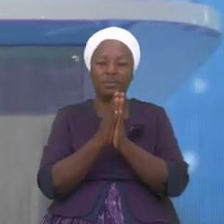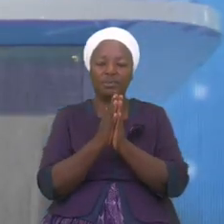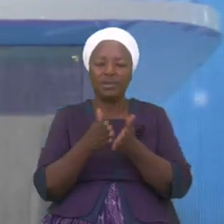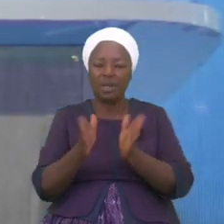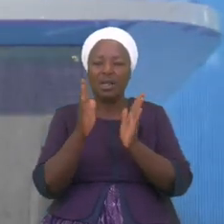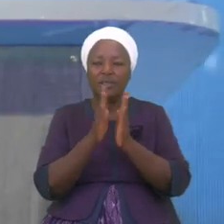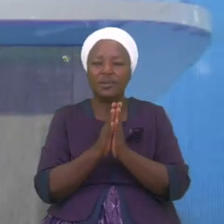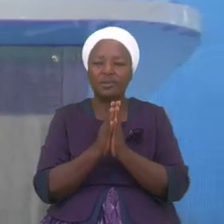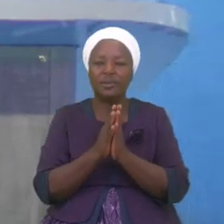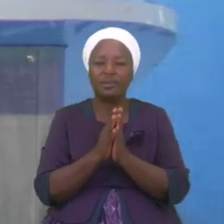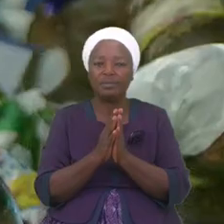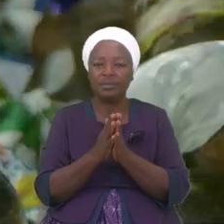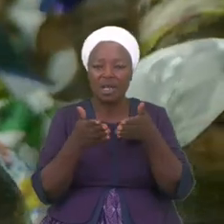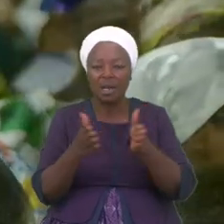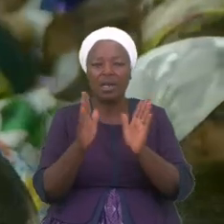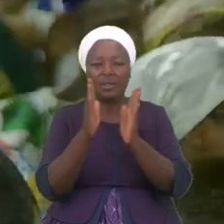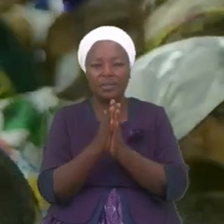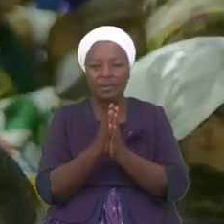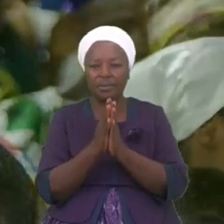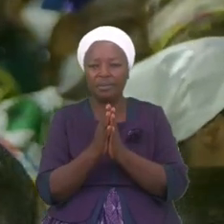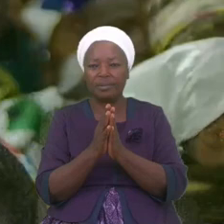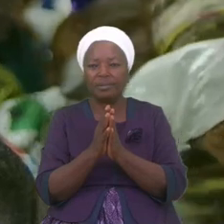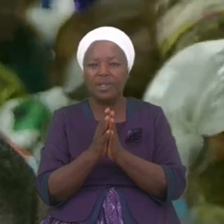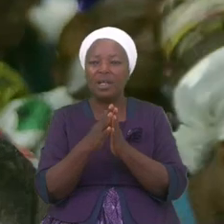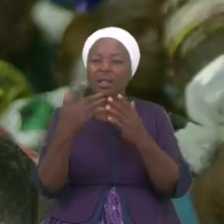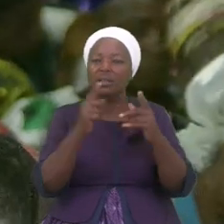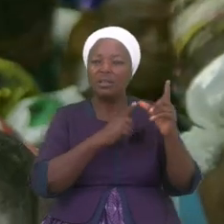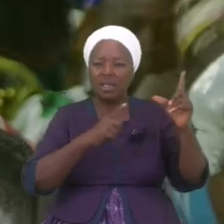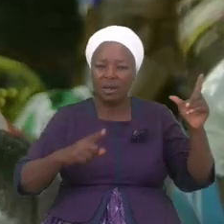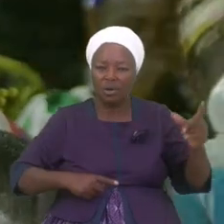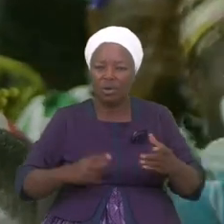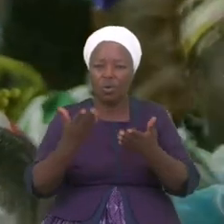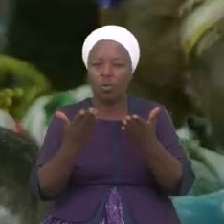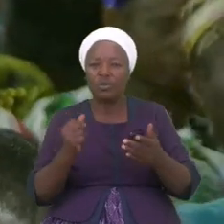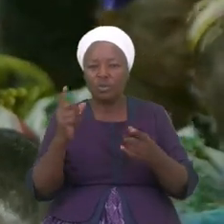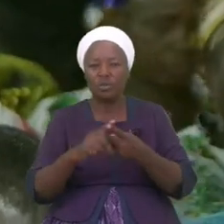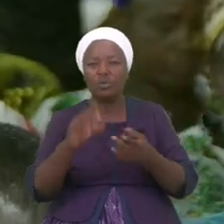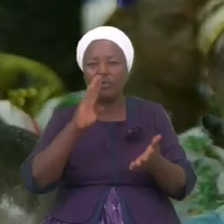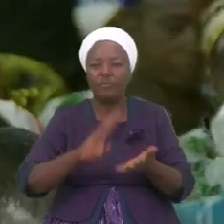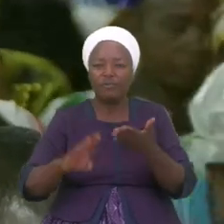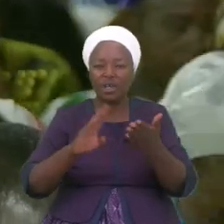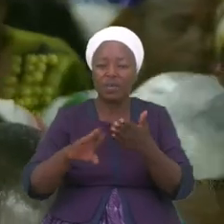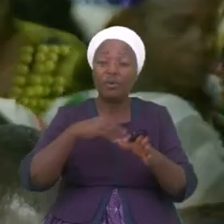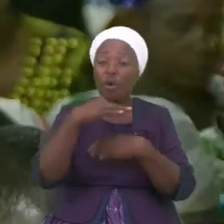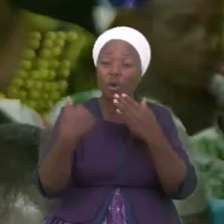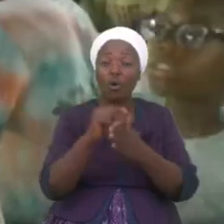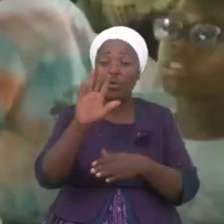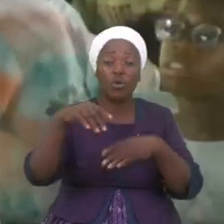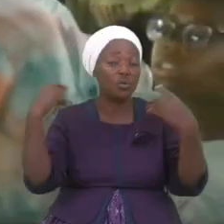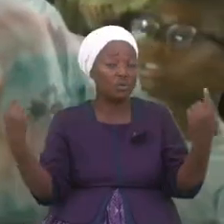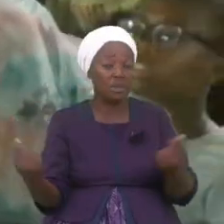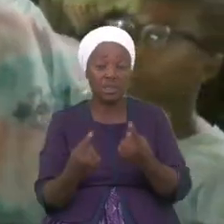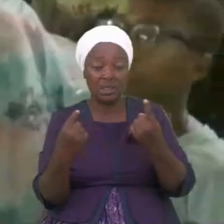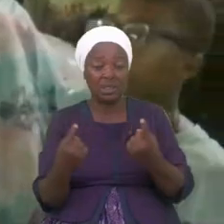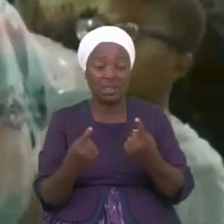bowed and eyes closed. The Lord wants to forgive all the sins you have committed. He wants